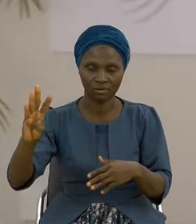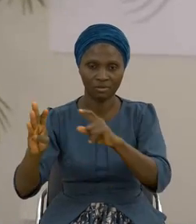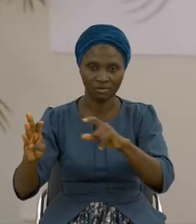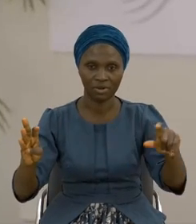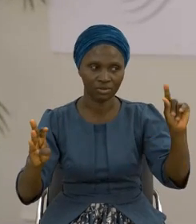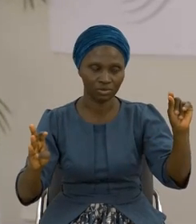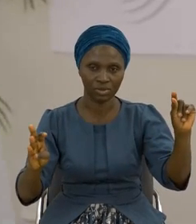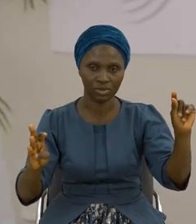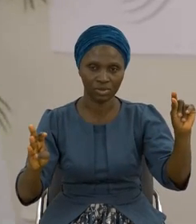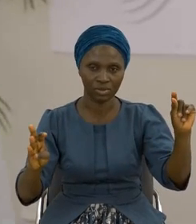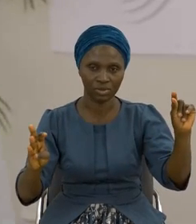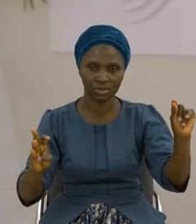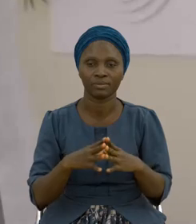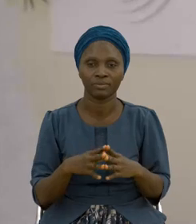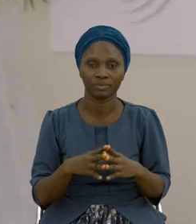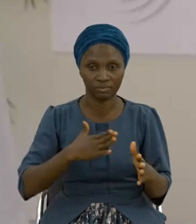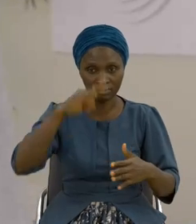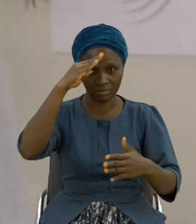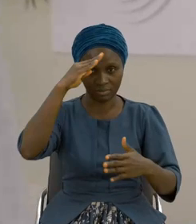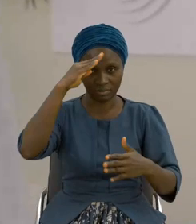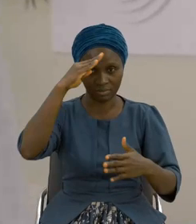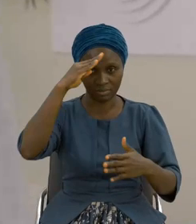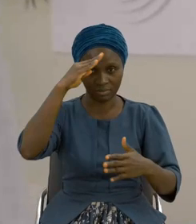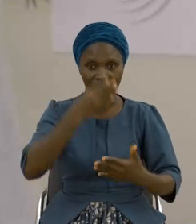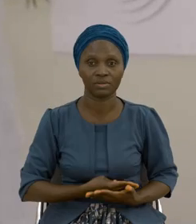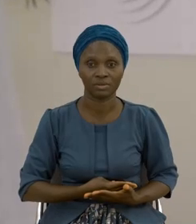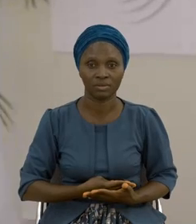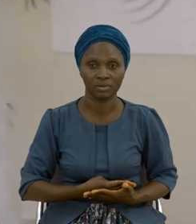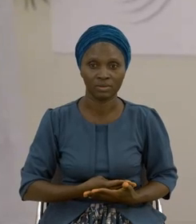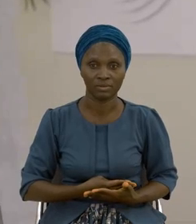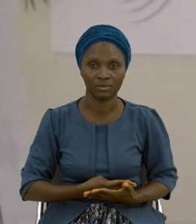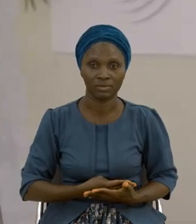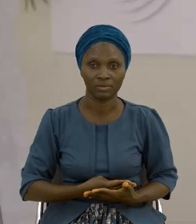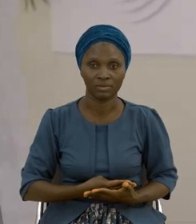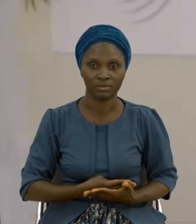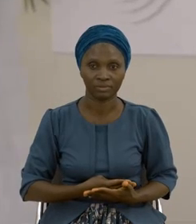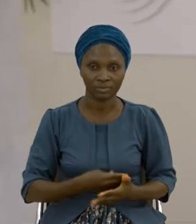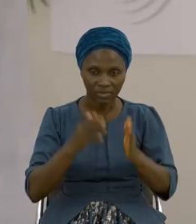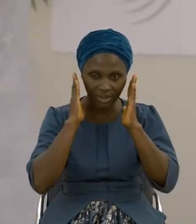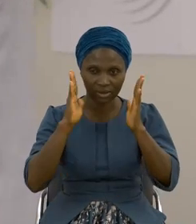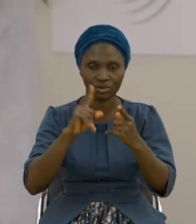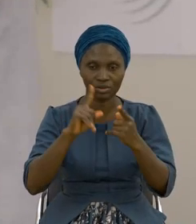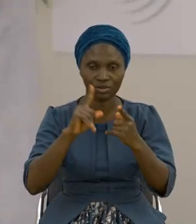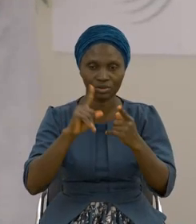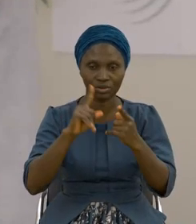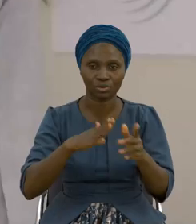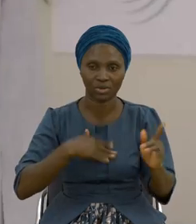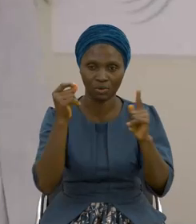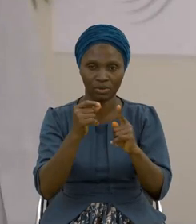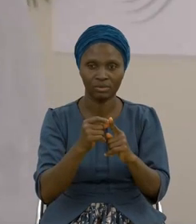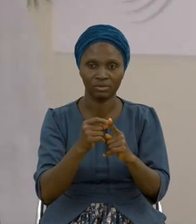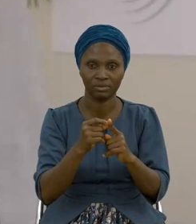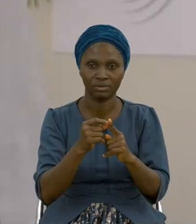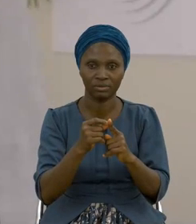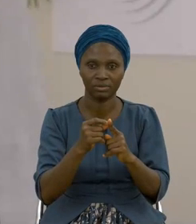son attained to my words incline thine ear unto my